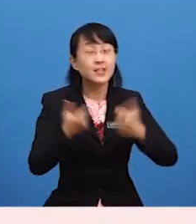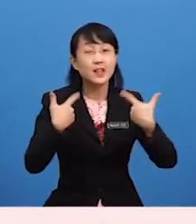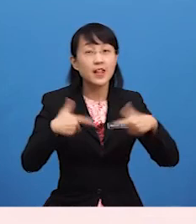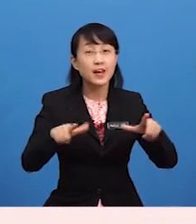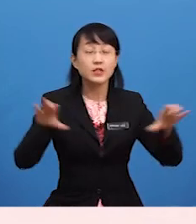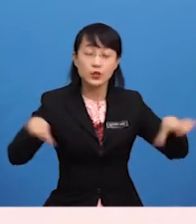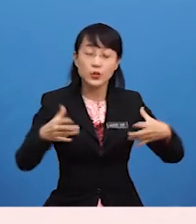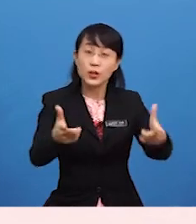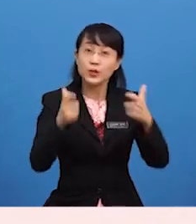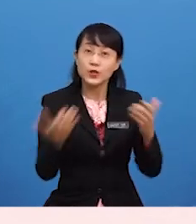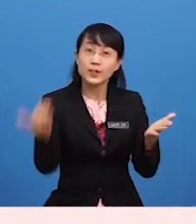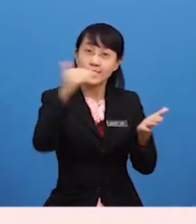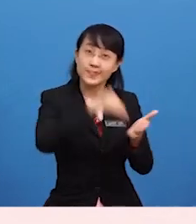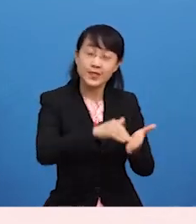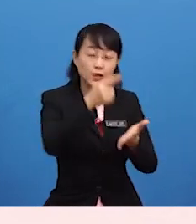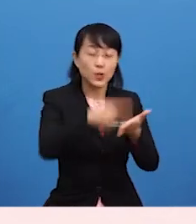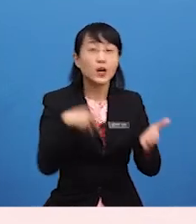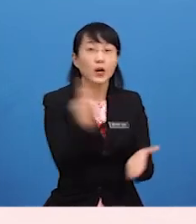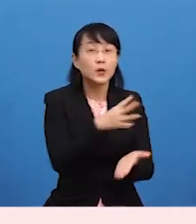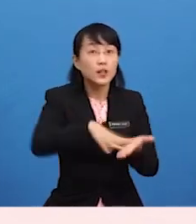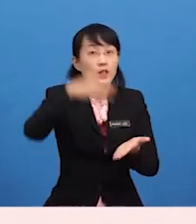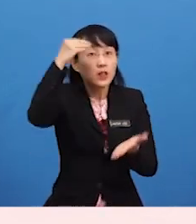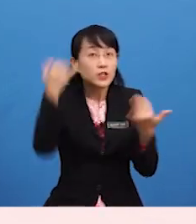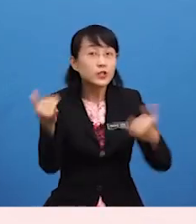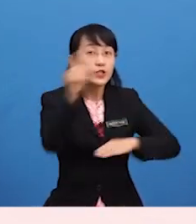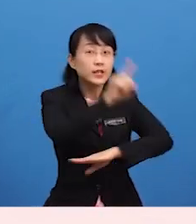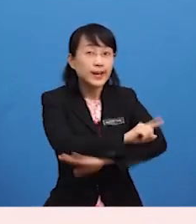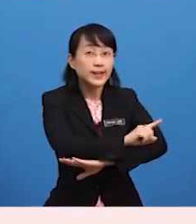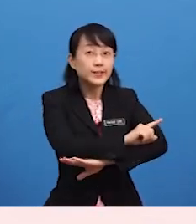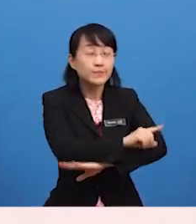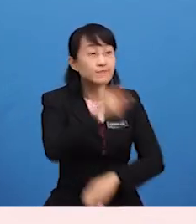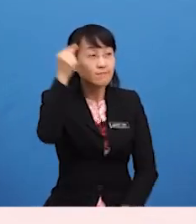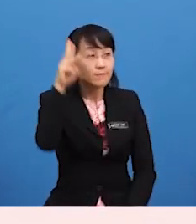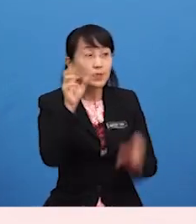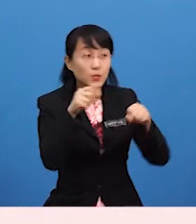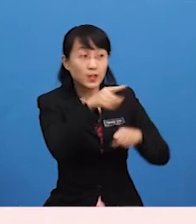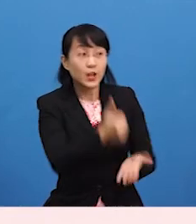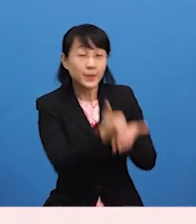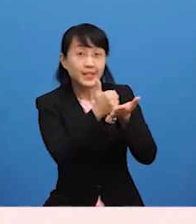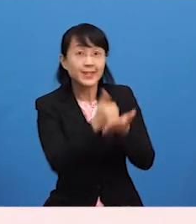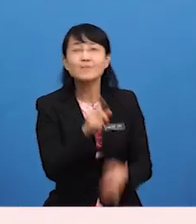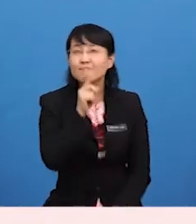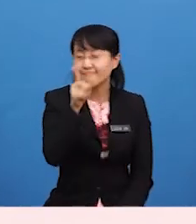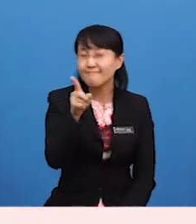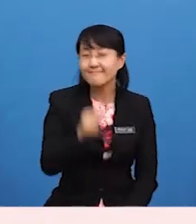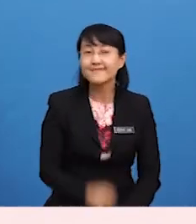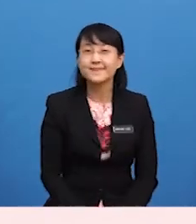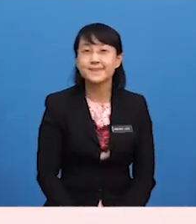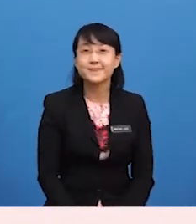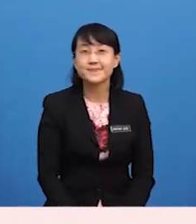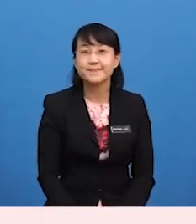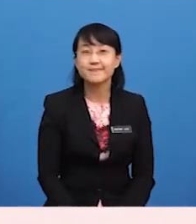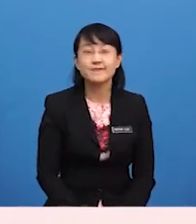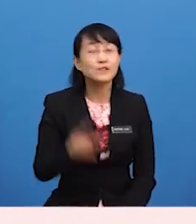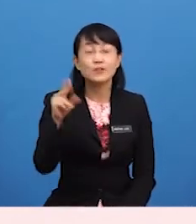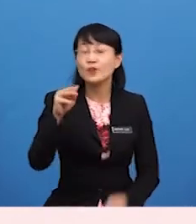quick recap on what we learned today. Gramwiz, could you help me? Sure. I don't think that should be a